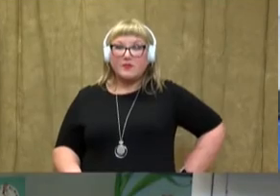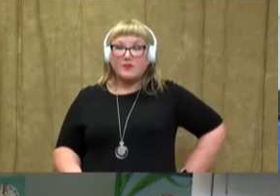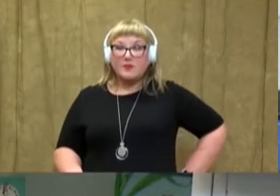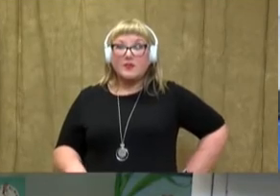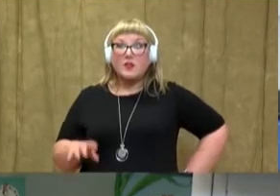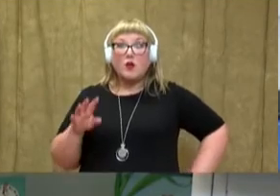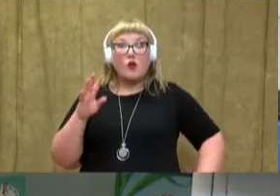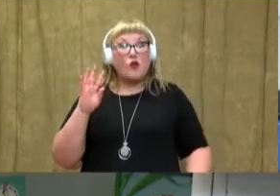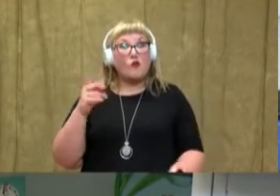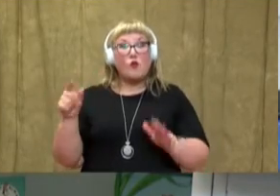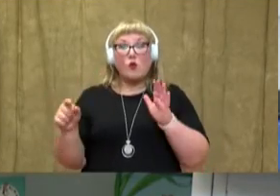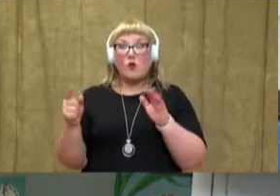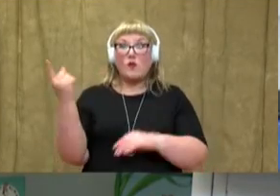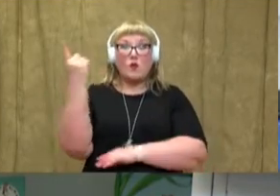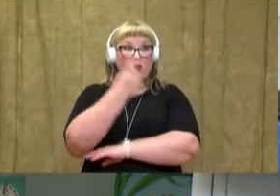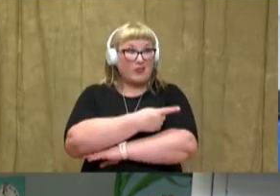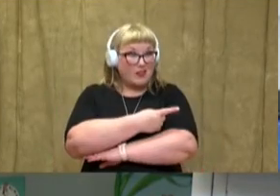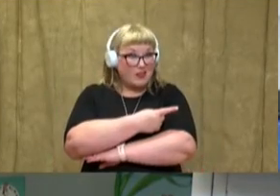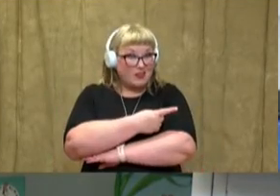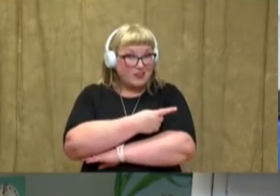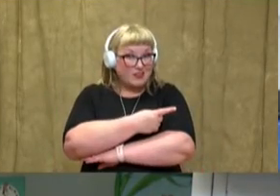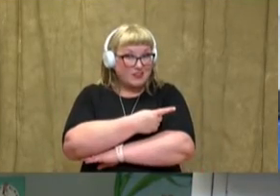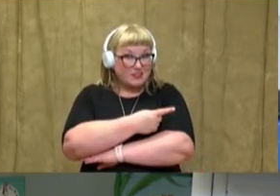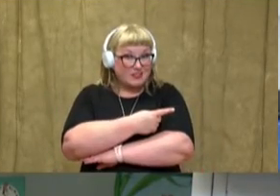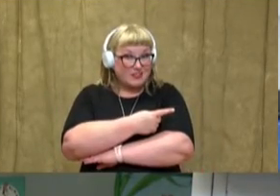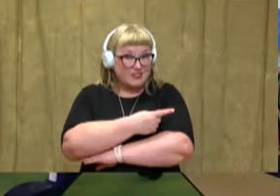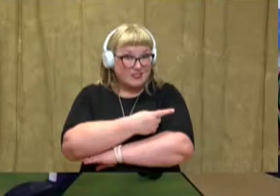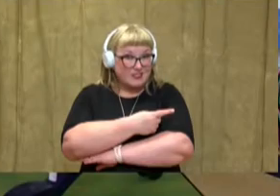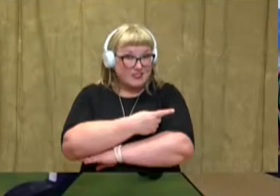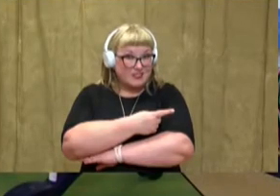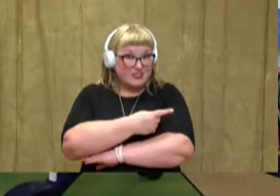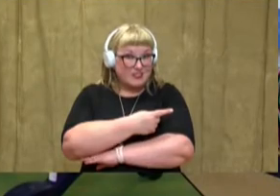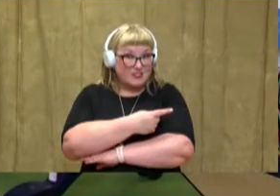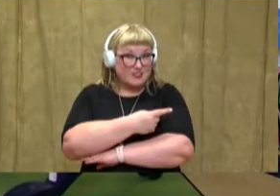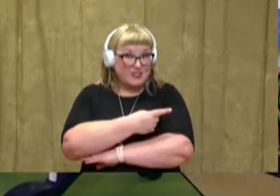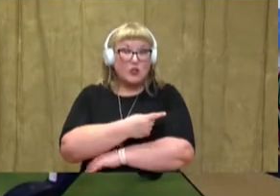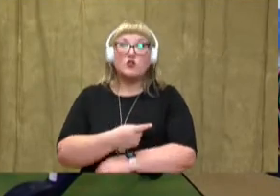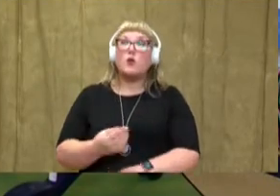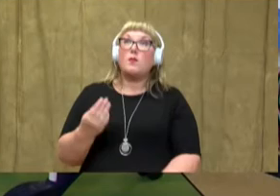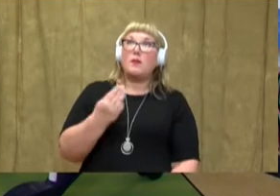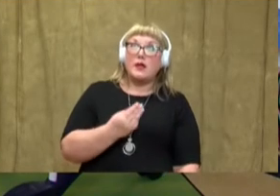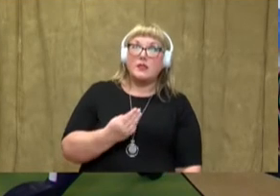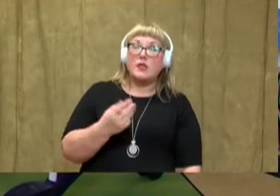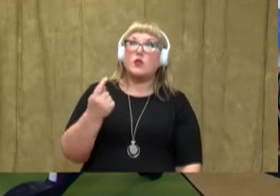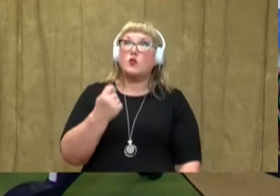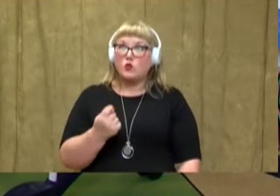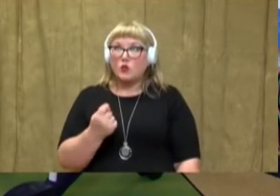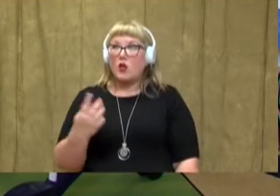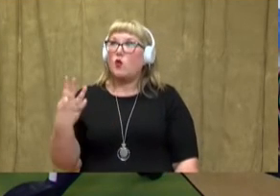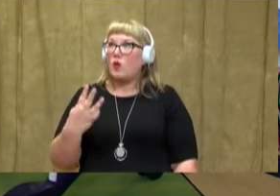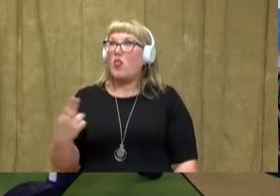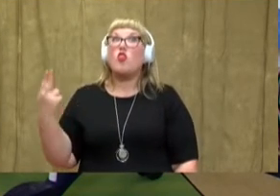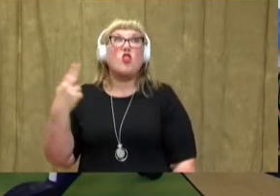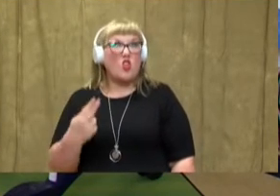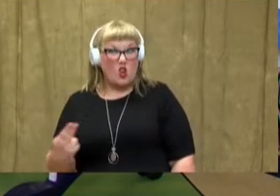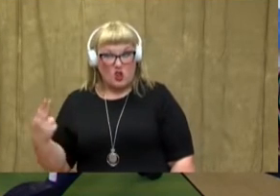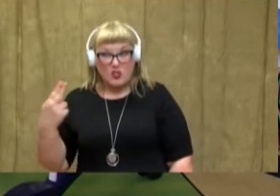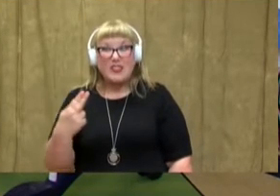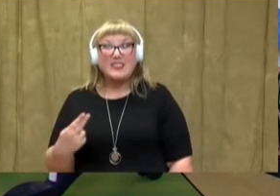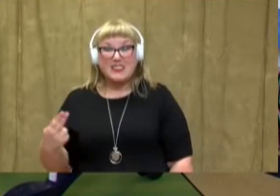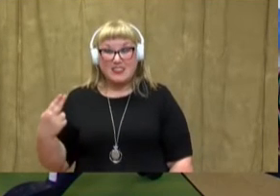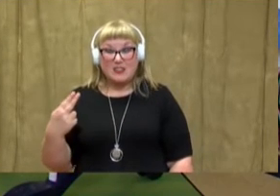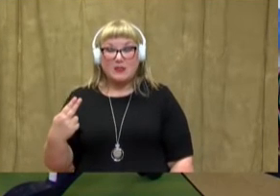the fourth day, let's go, lunes. Lunes. That's the first day, martes, Tuesday. And that's the second day. And then